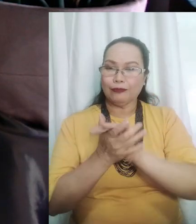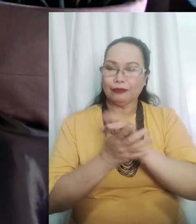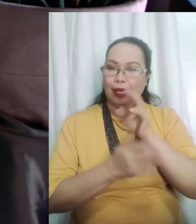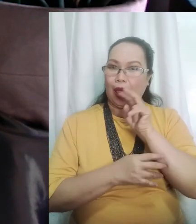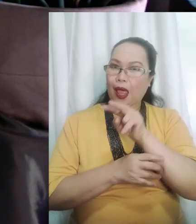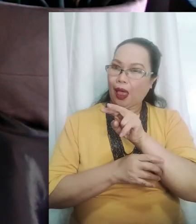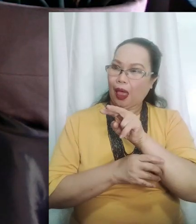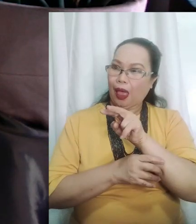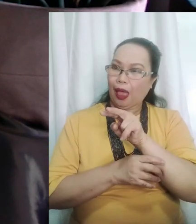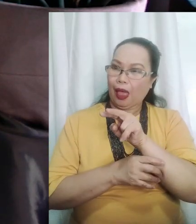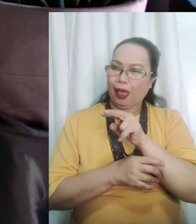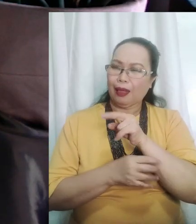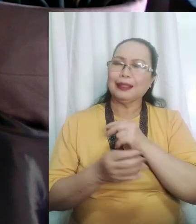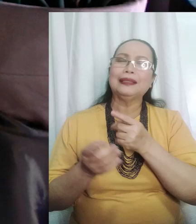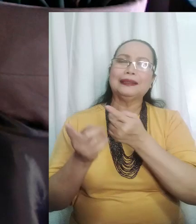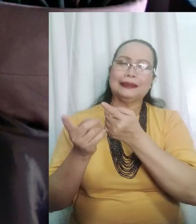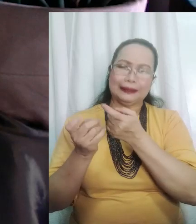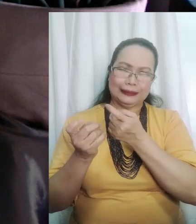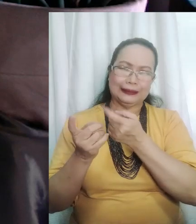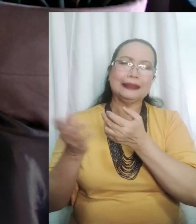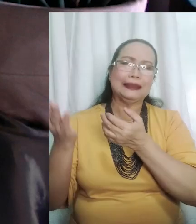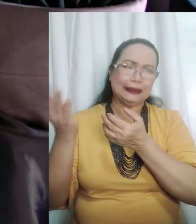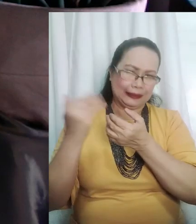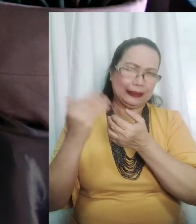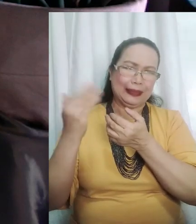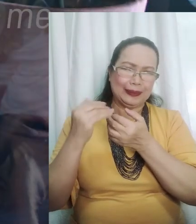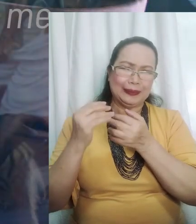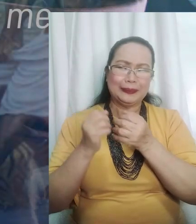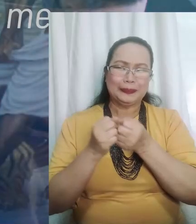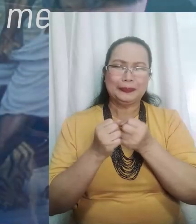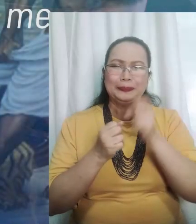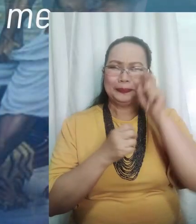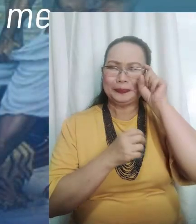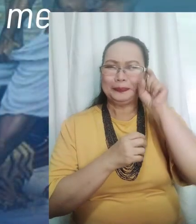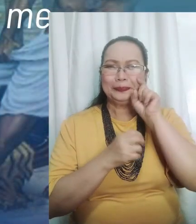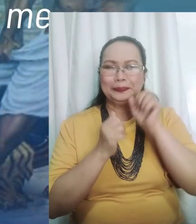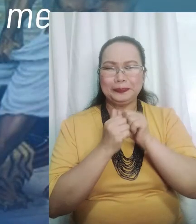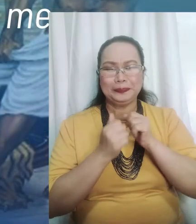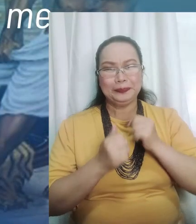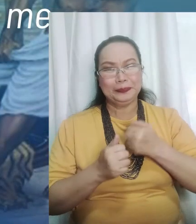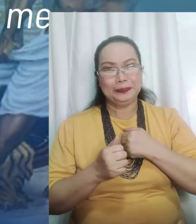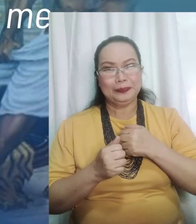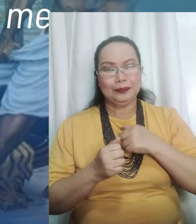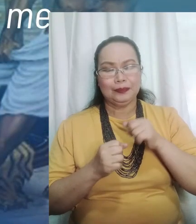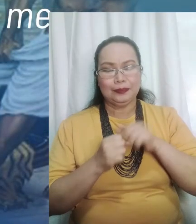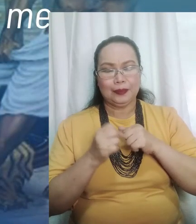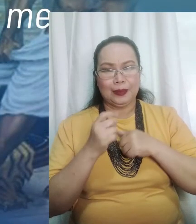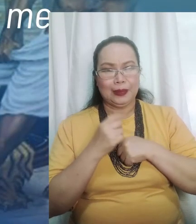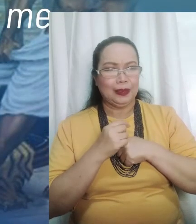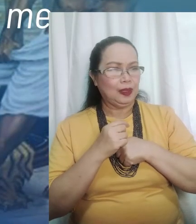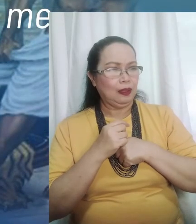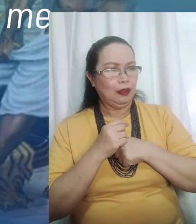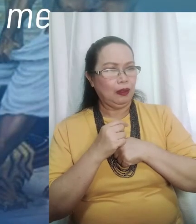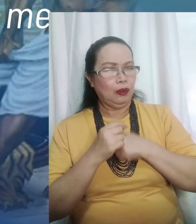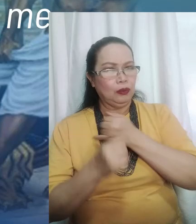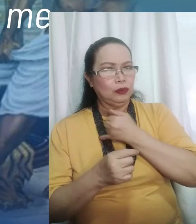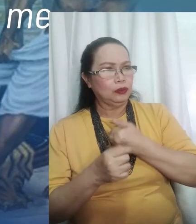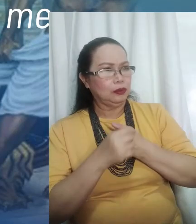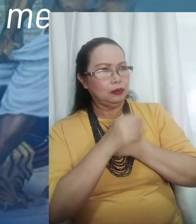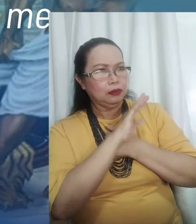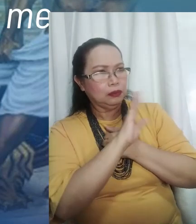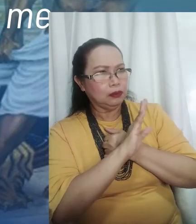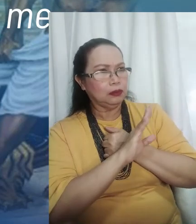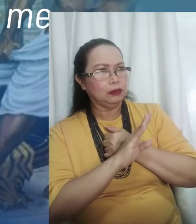he said, "Come to bed with me." But Joseph refused. "With me in charge," he told her, "my master does